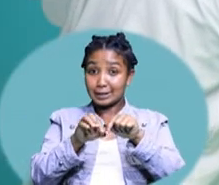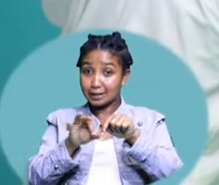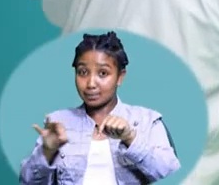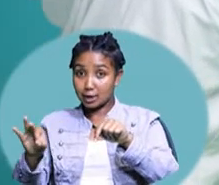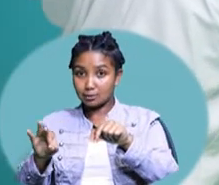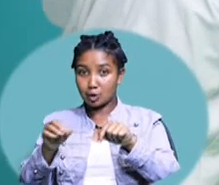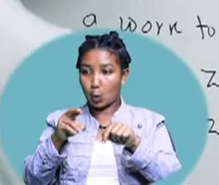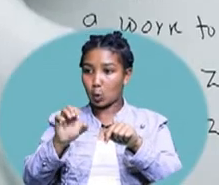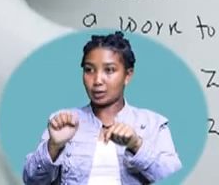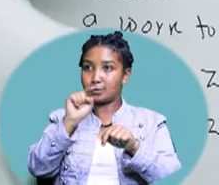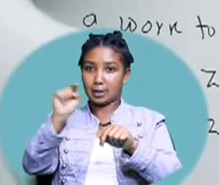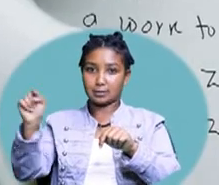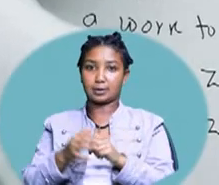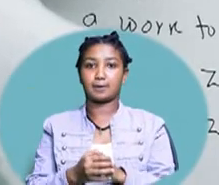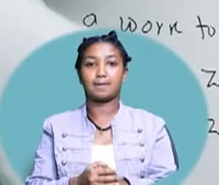displacement.